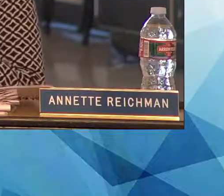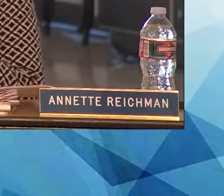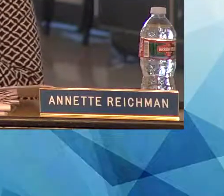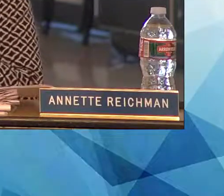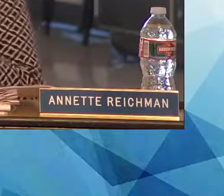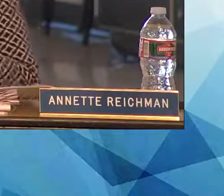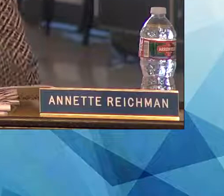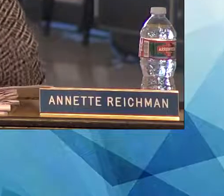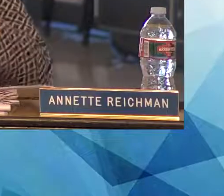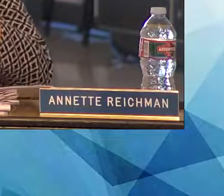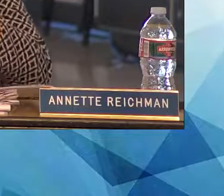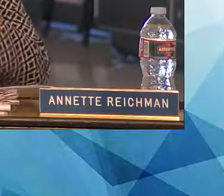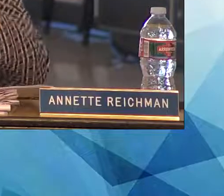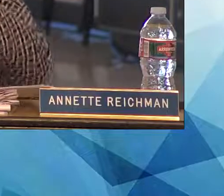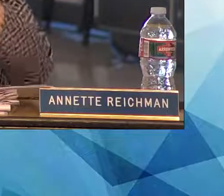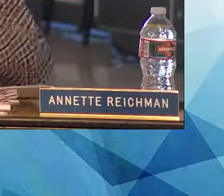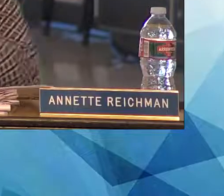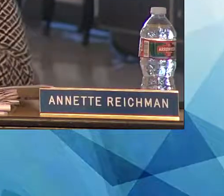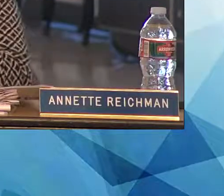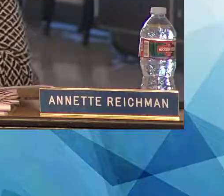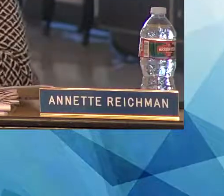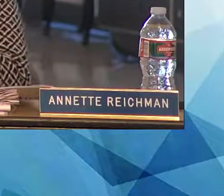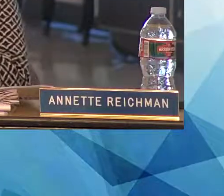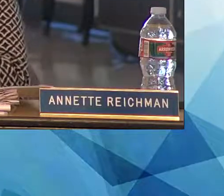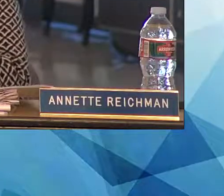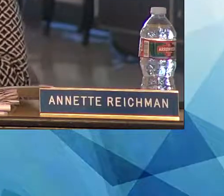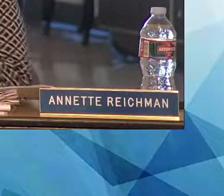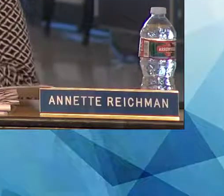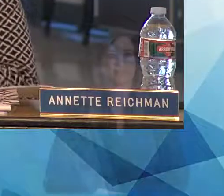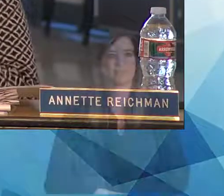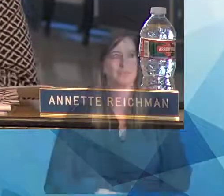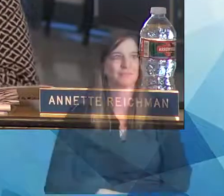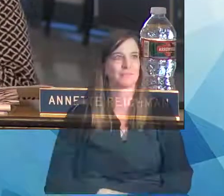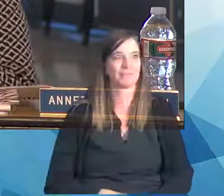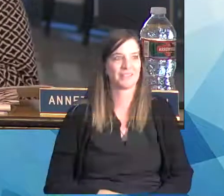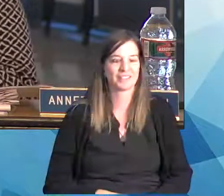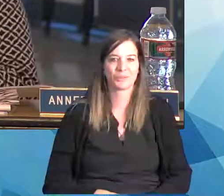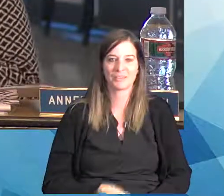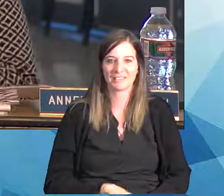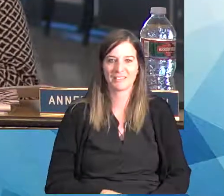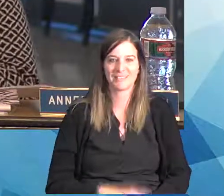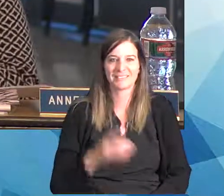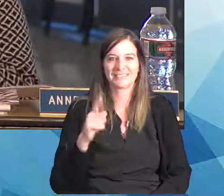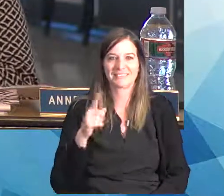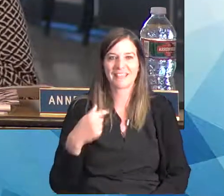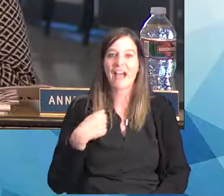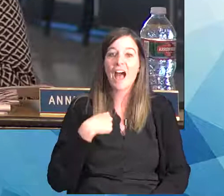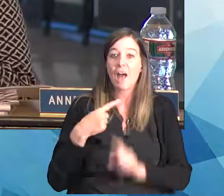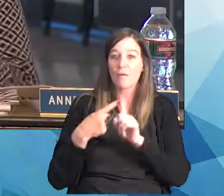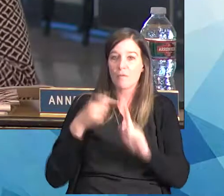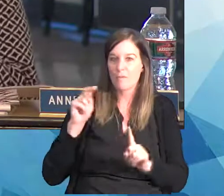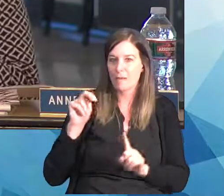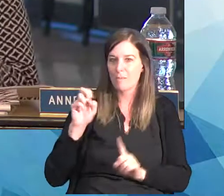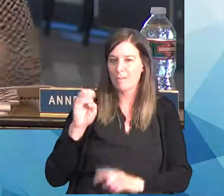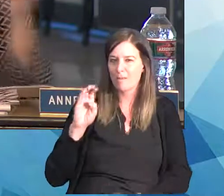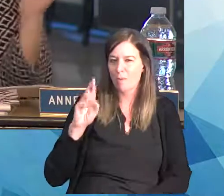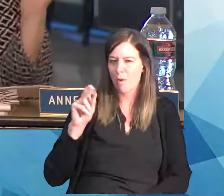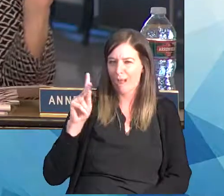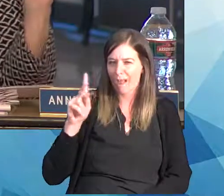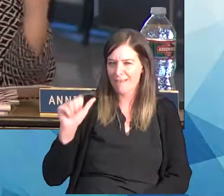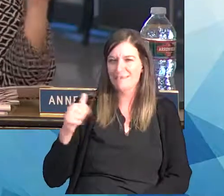may know, I'm originally from Nebraska. I grew up on the Western Plains,